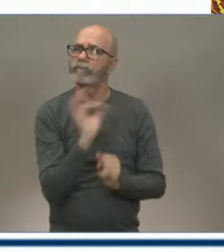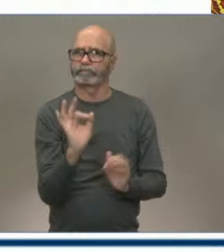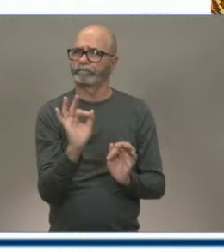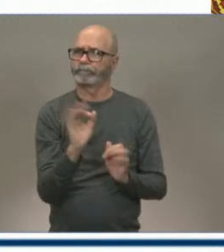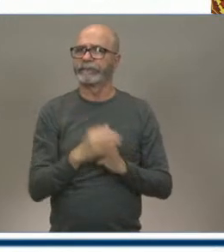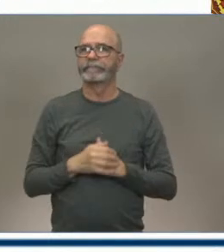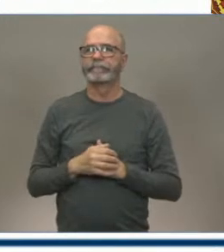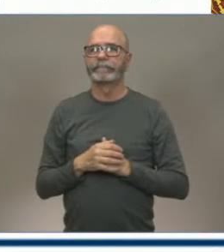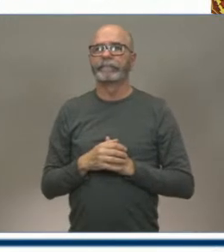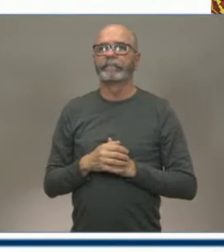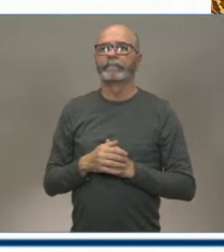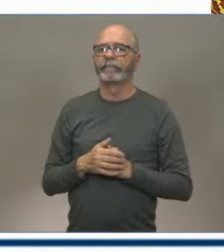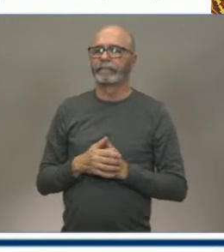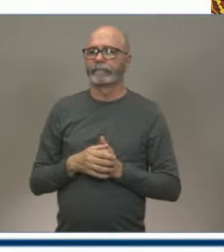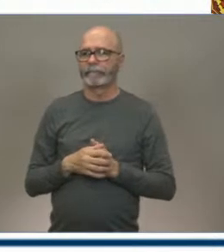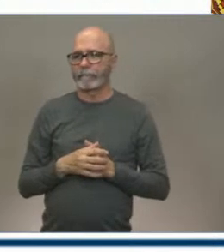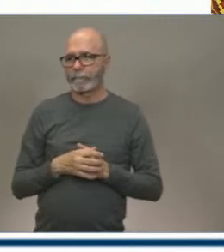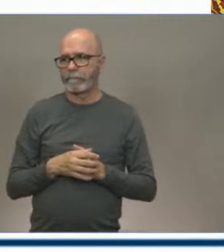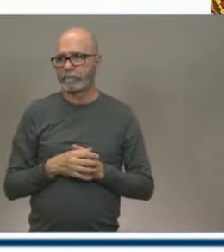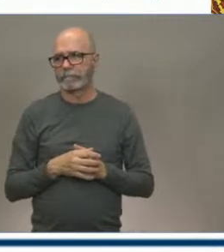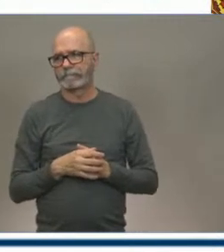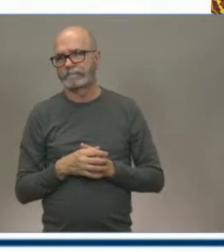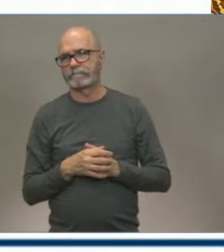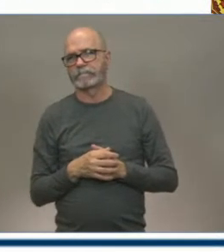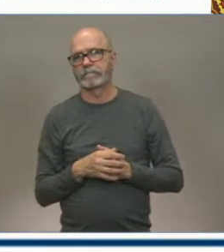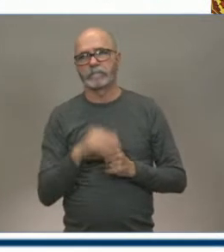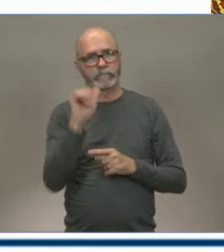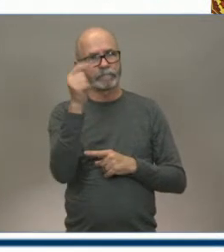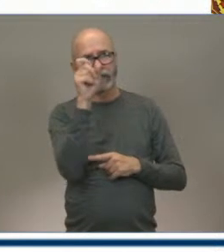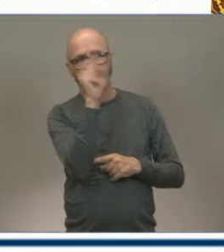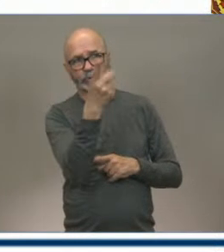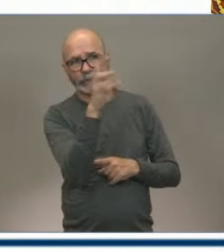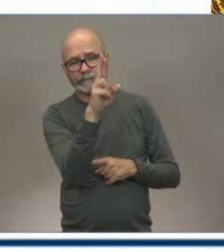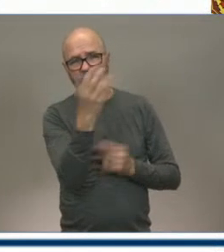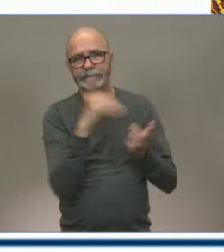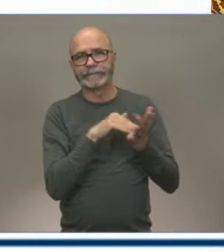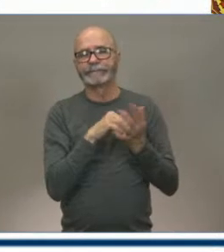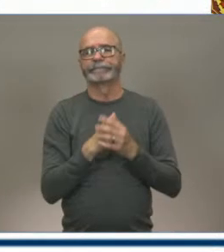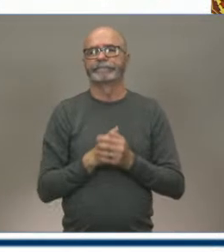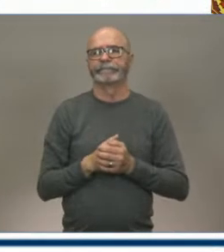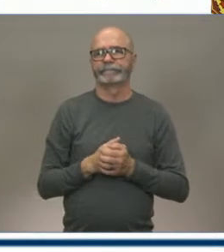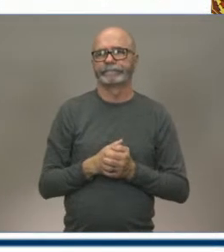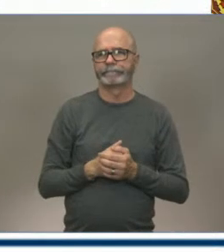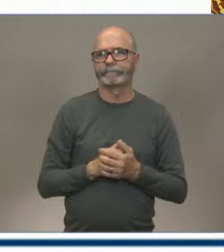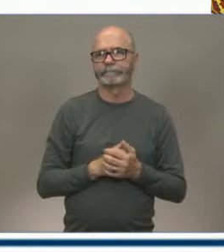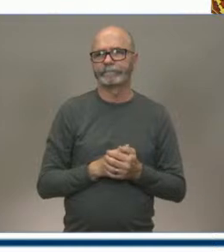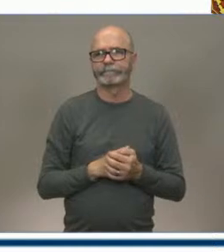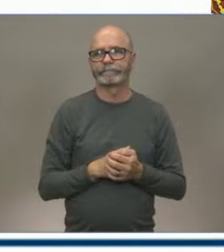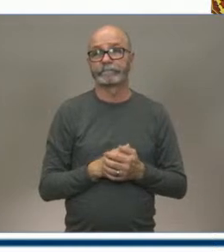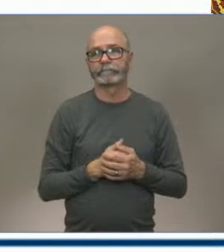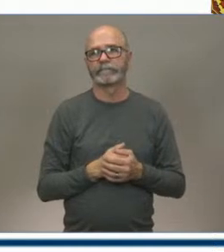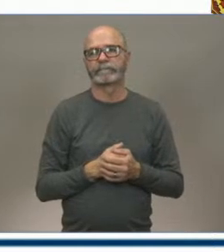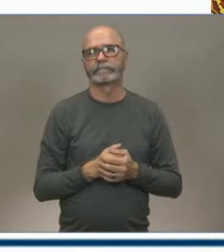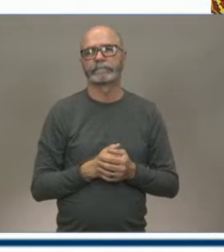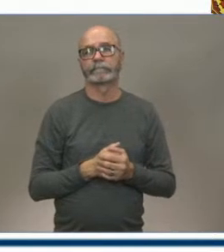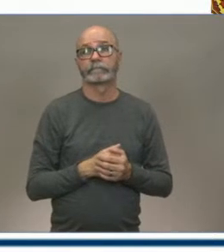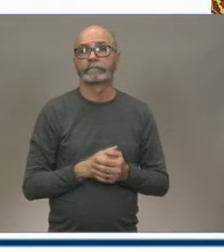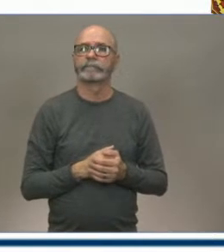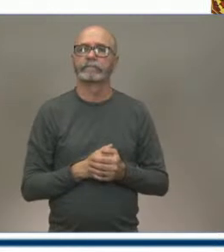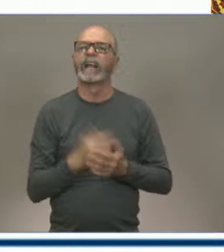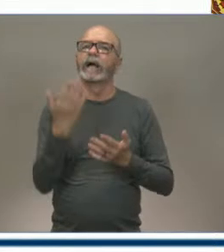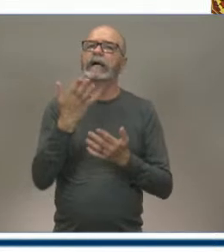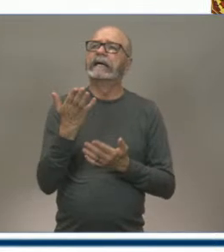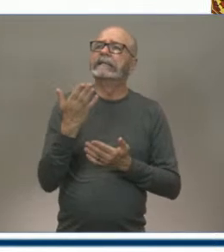follow-up. Thank you. This is also for Dr. Strang. There have been concerns raised about a restaurant in Lower Sackville